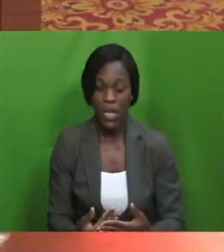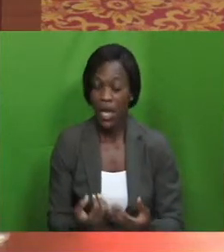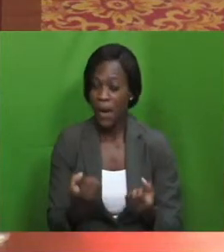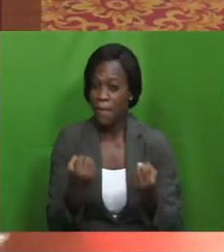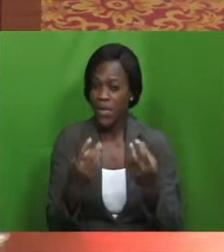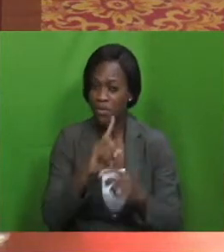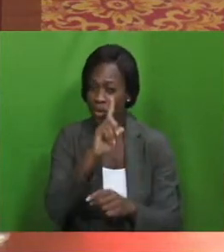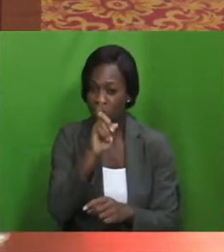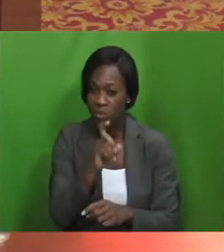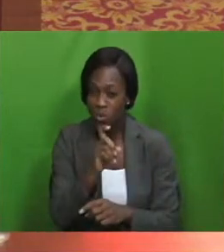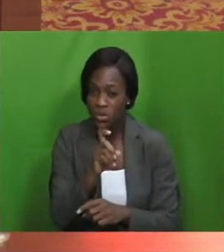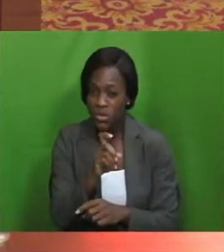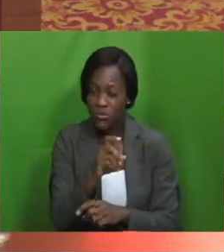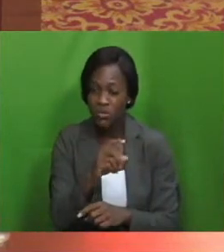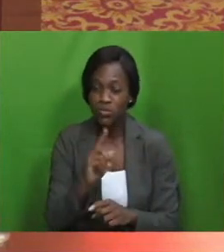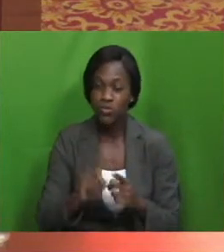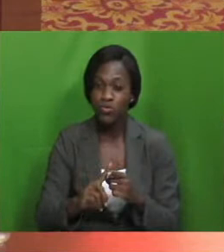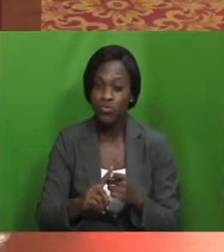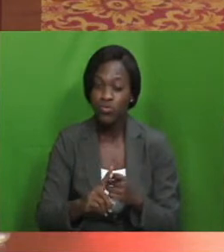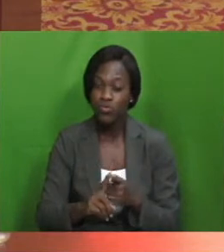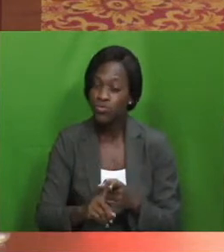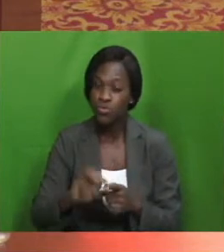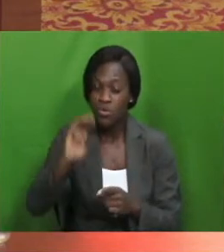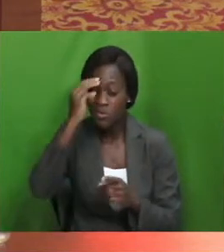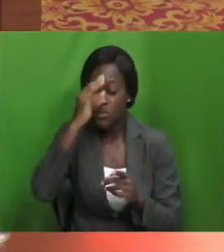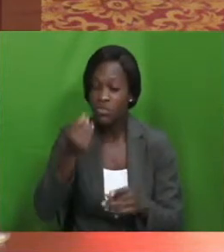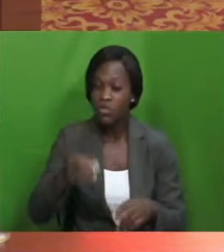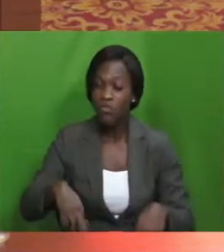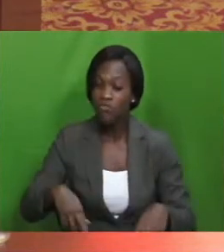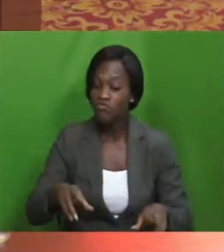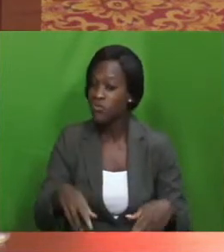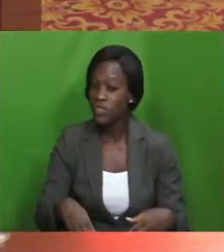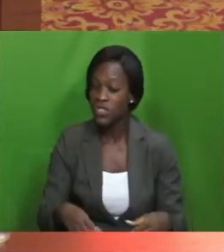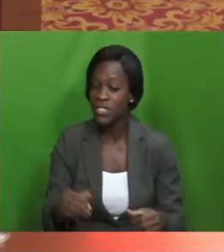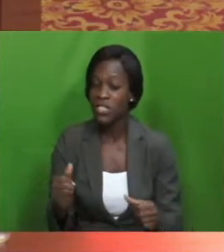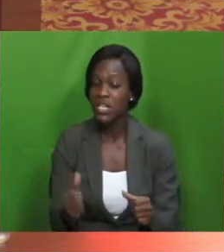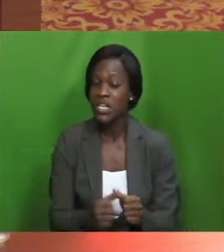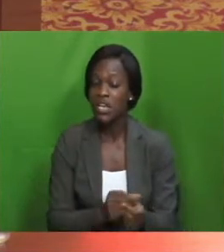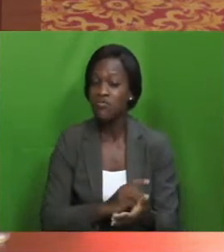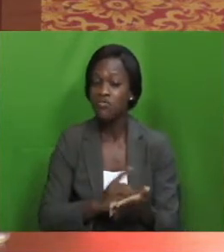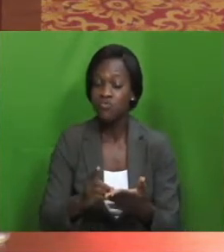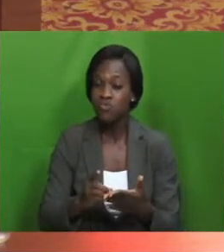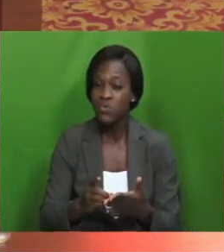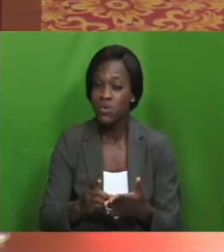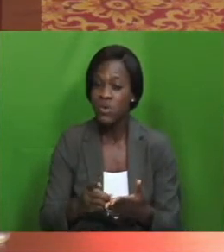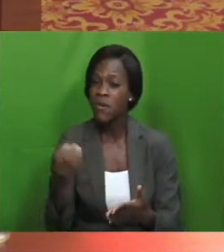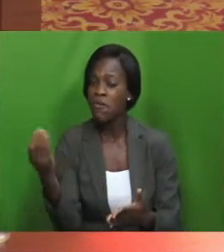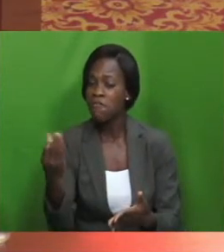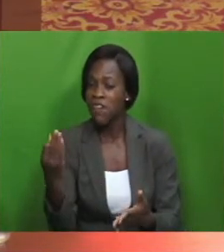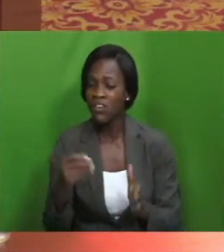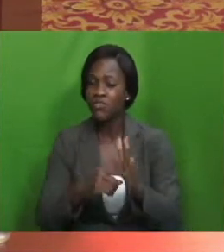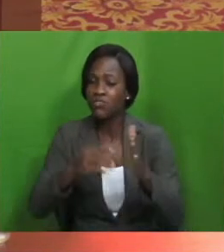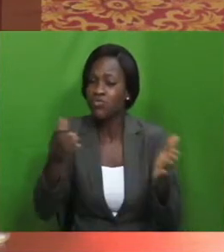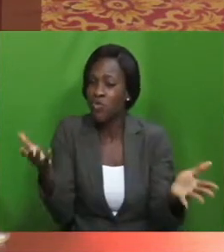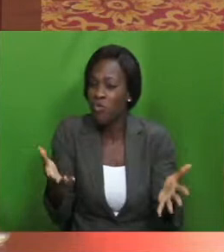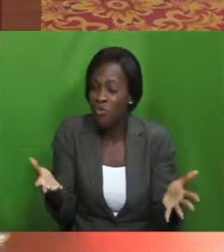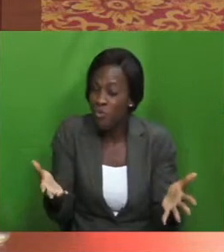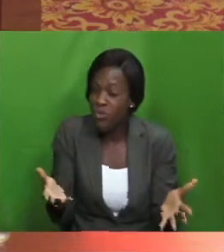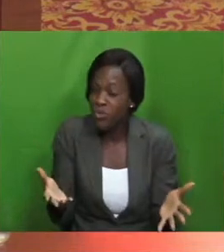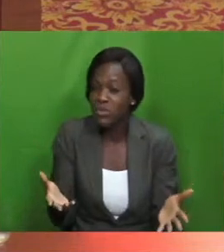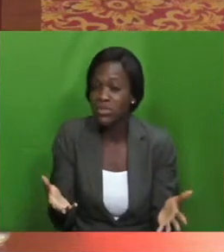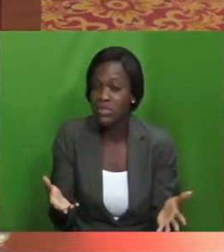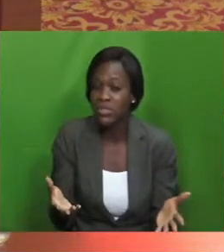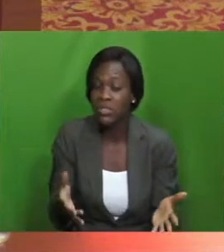Minister of Roads every week, indeed every Friday, attest to the fact that